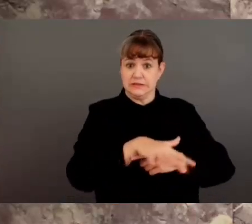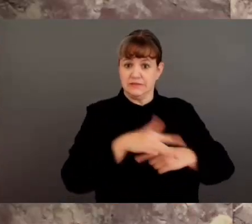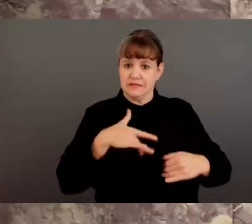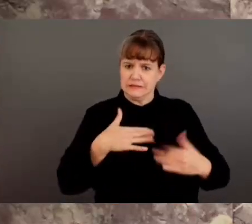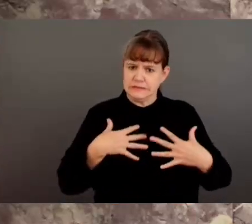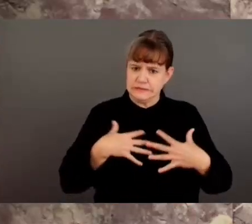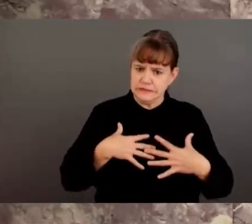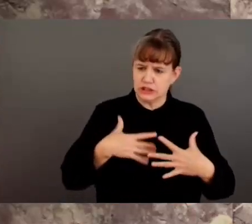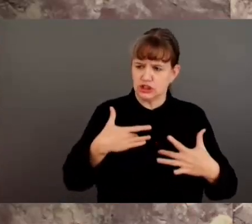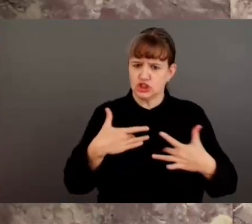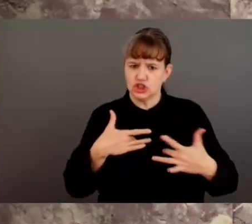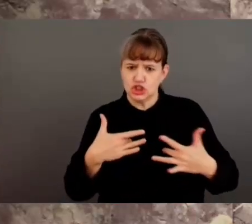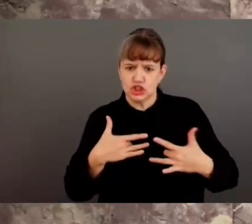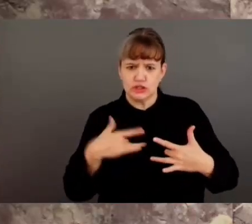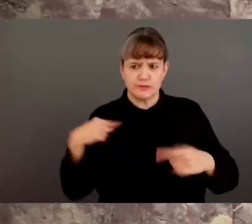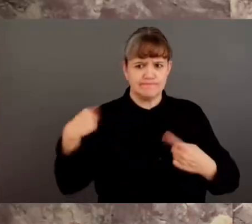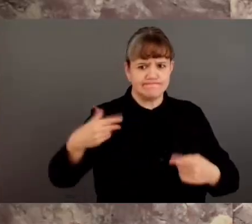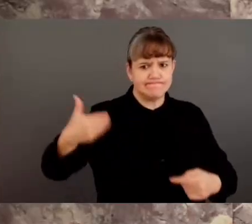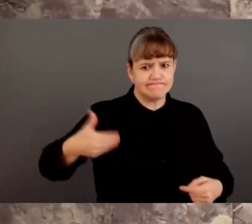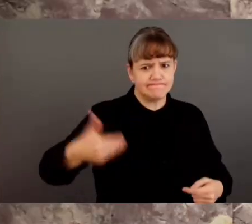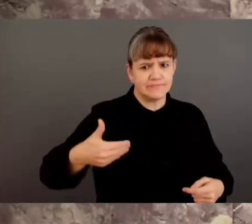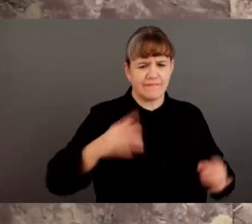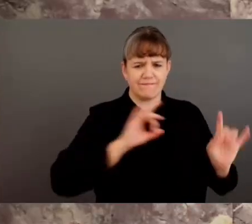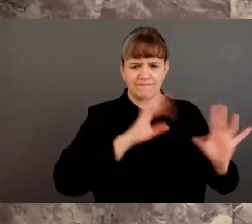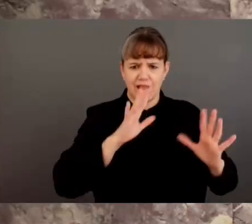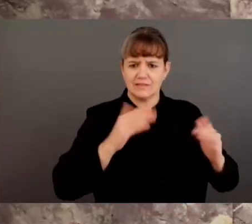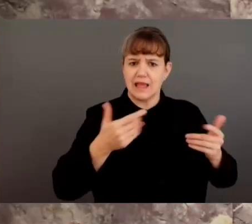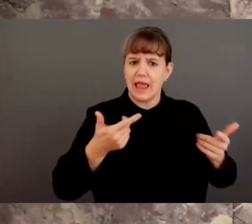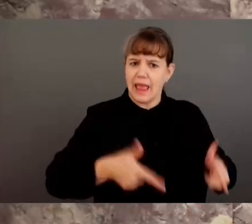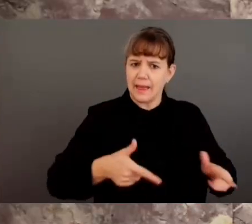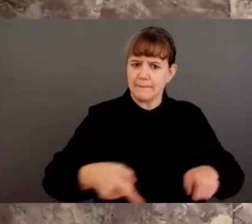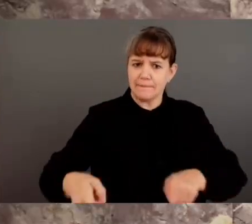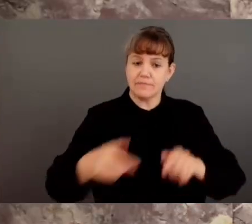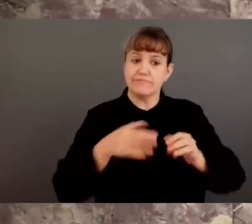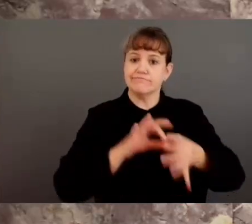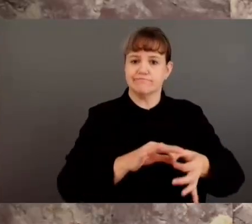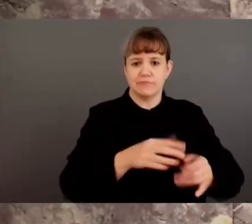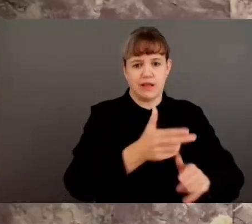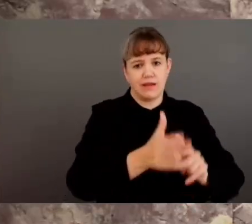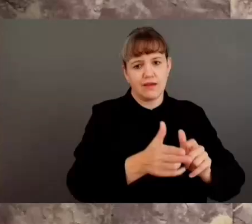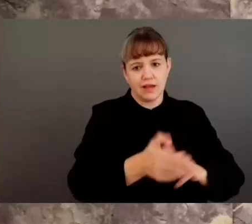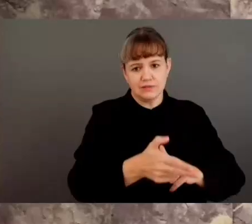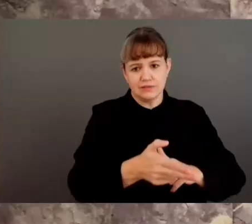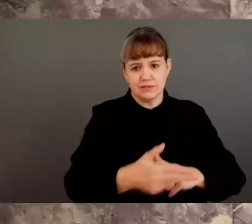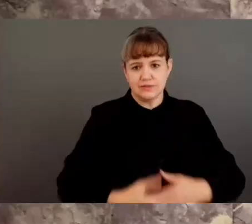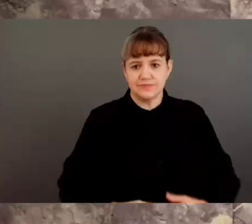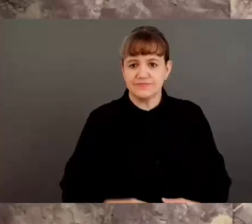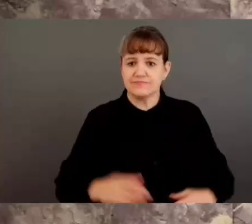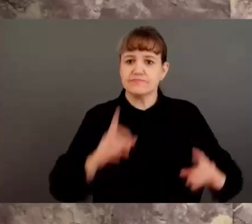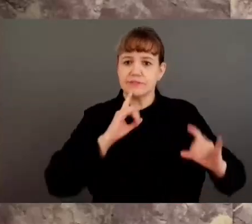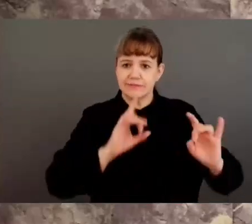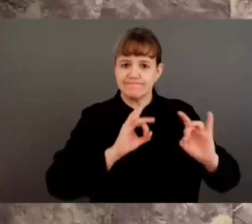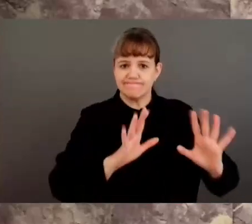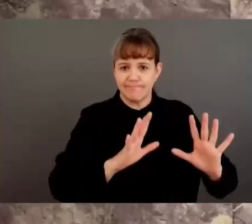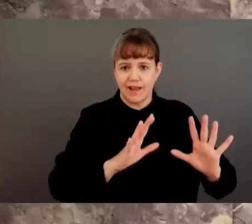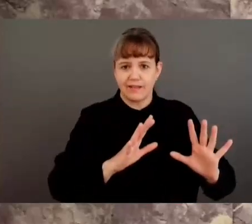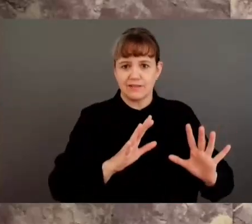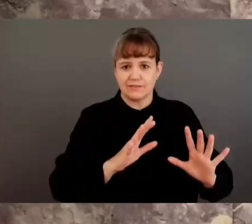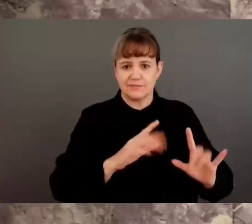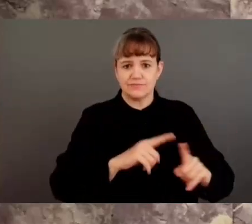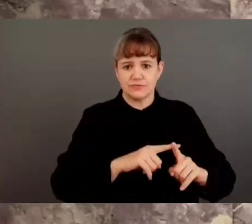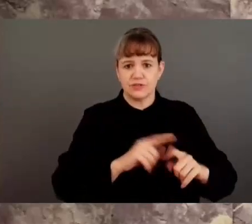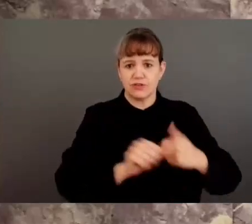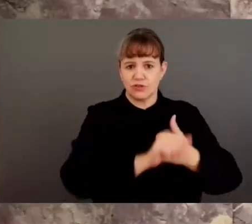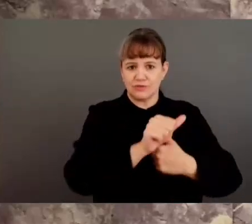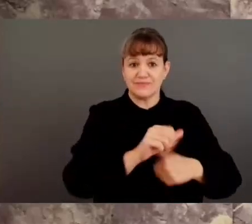in particular the threats and the violence related to extortion. Extortion